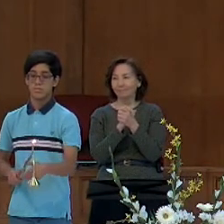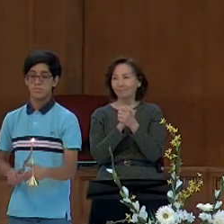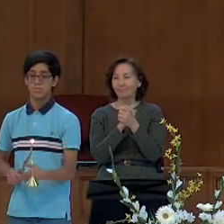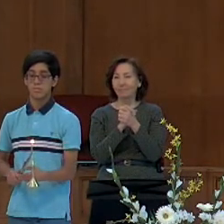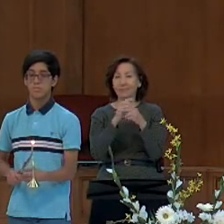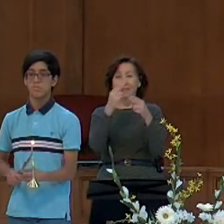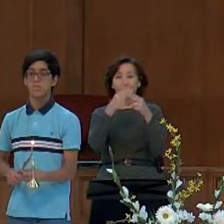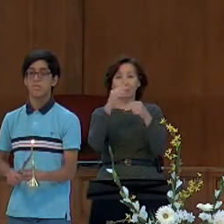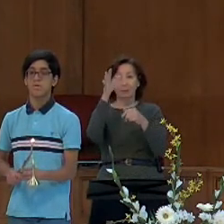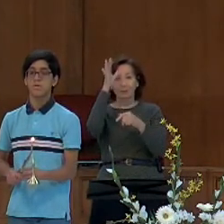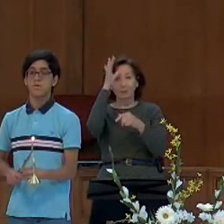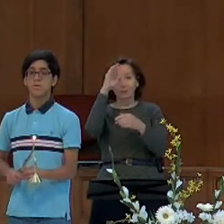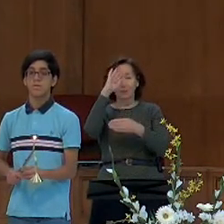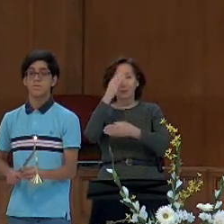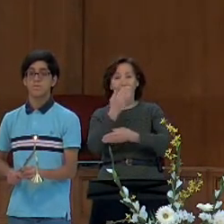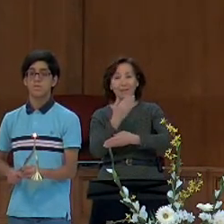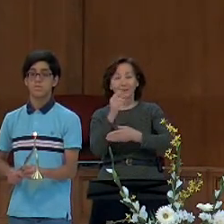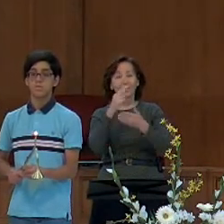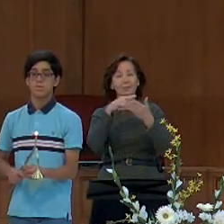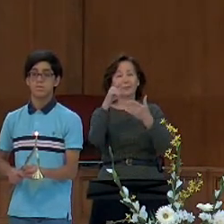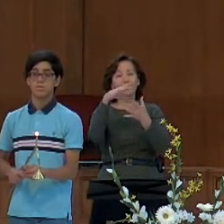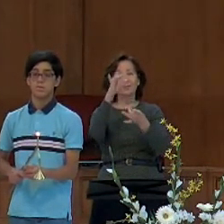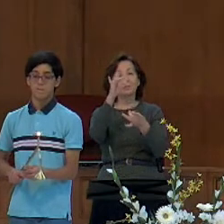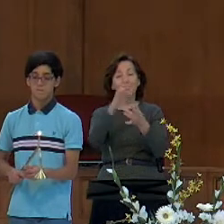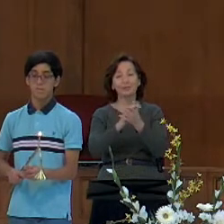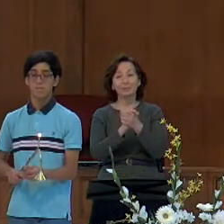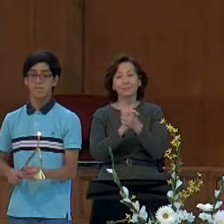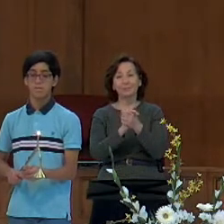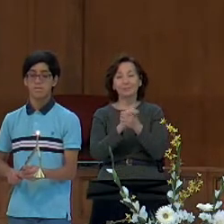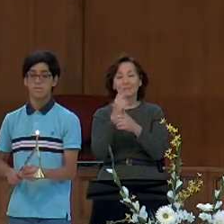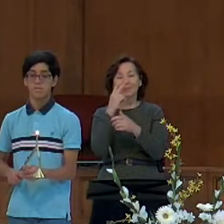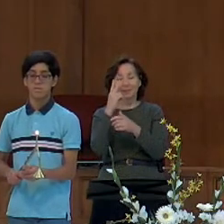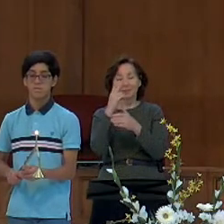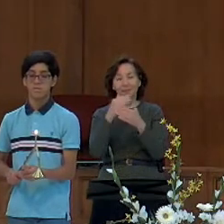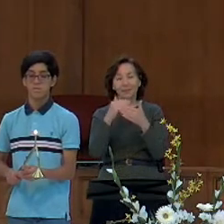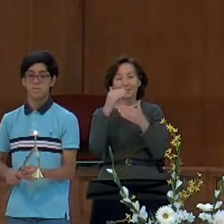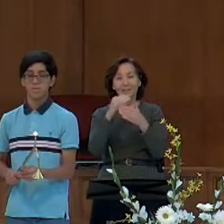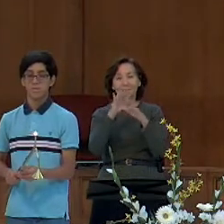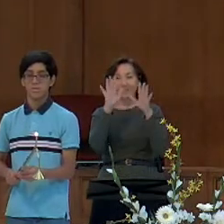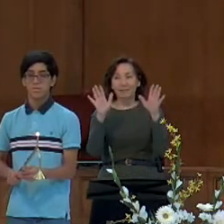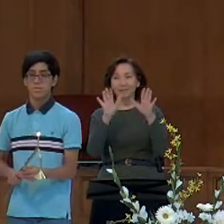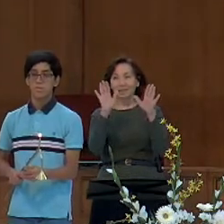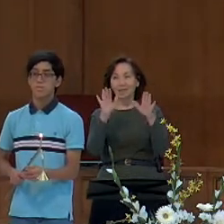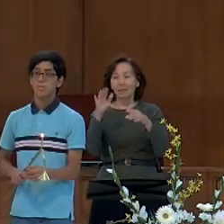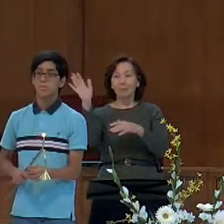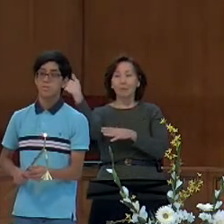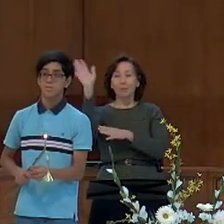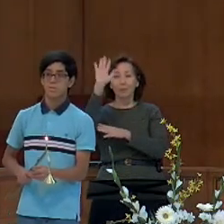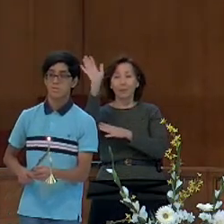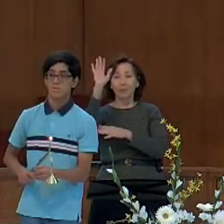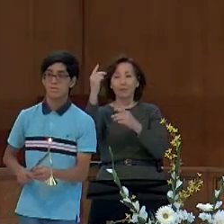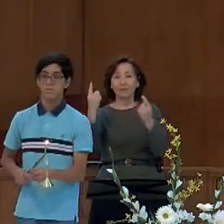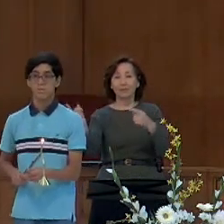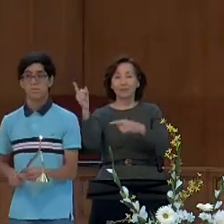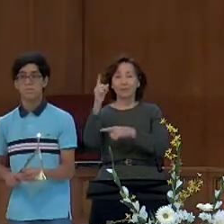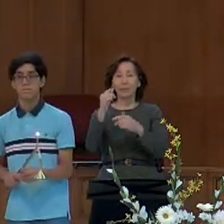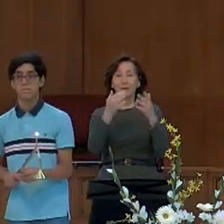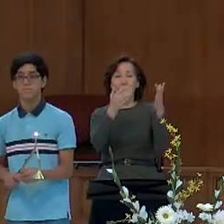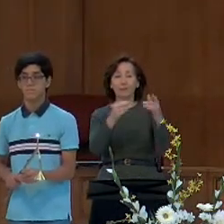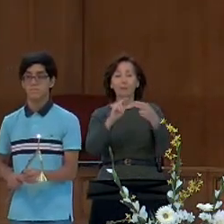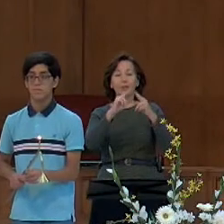In the name of the Father, and of the Son, and of the Holy Spirit. Look forward to seeing you next Sunday. I'm just going to wave at you today. I'm going to wait till these numbers come down and do